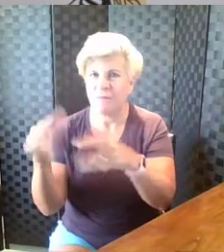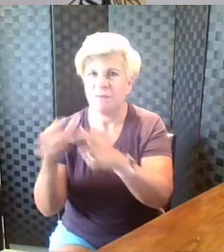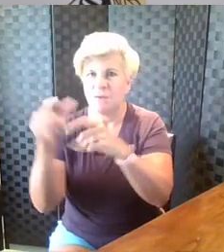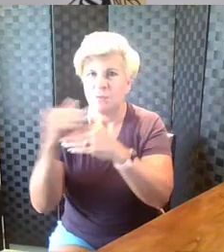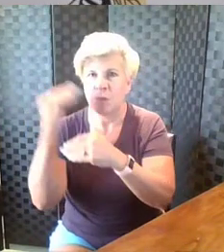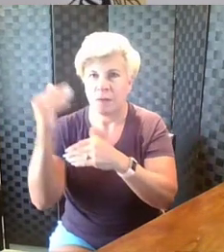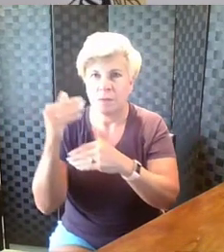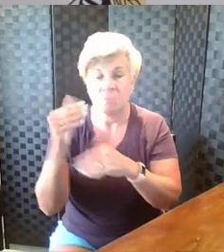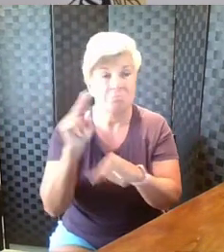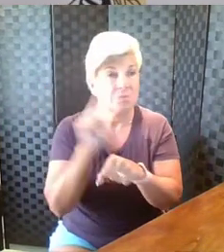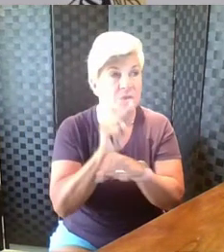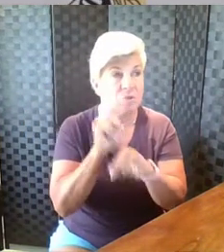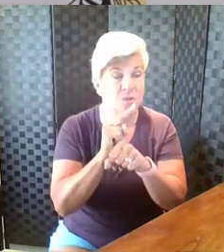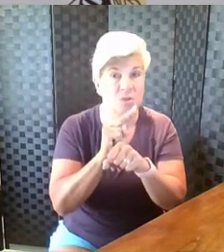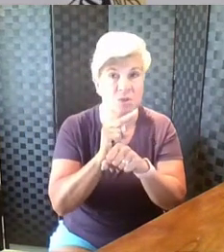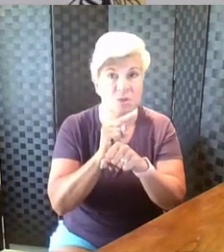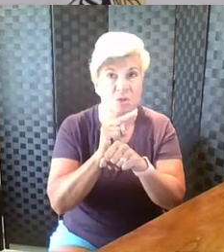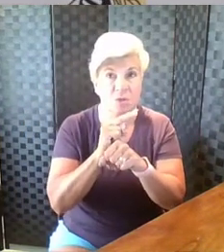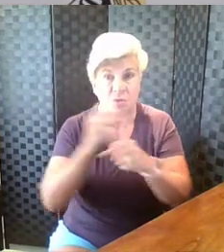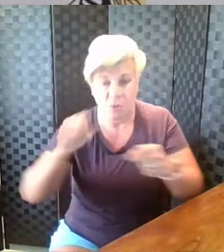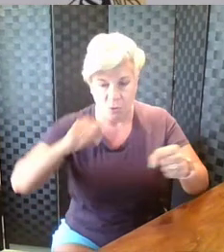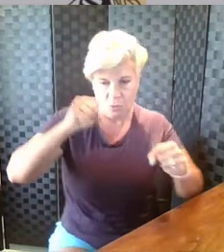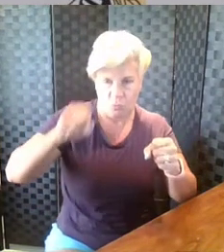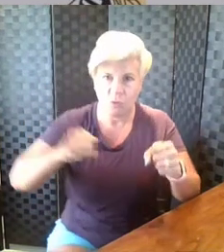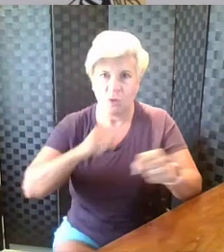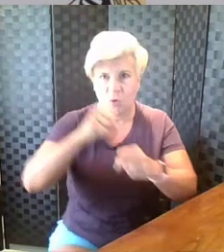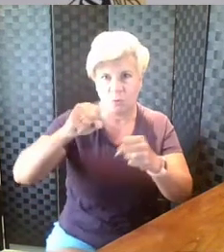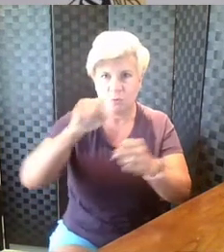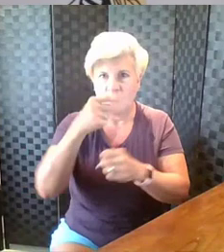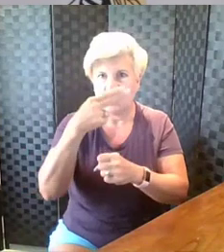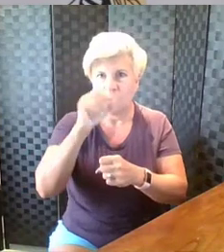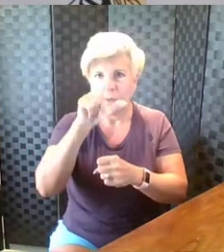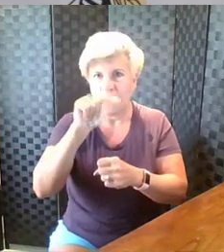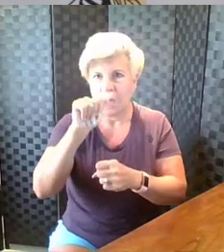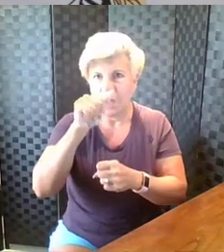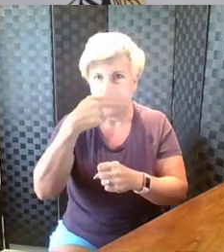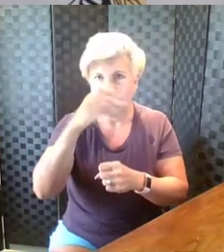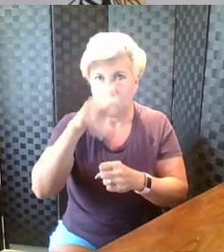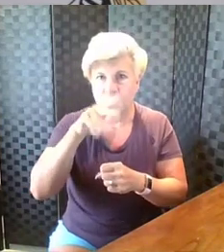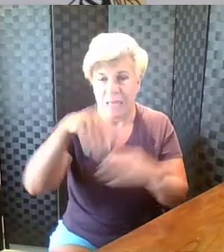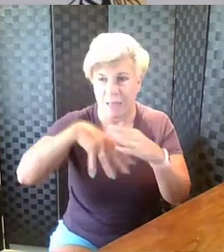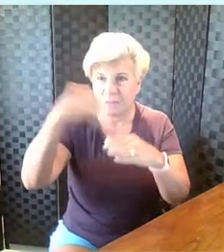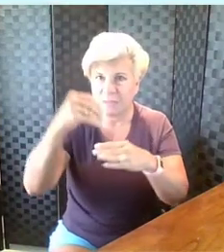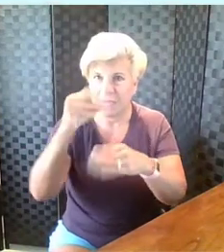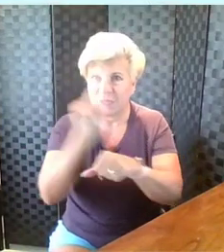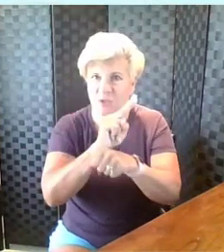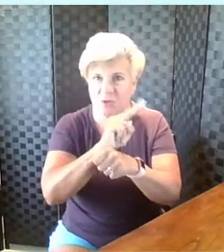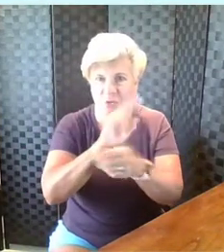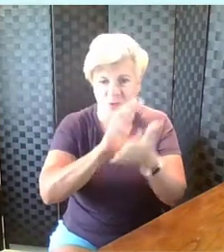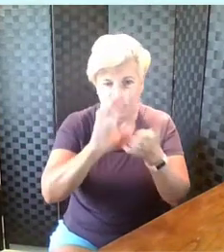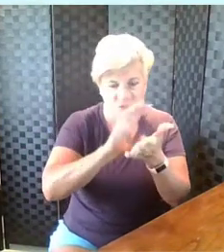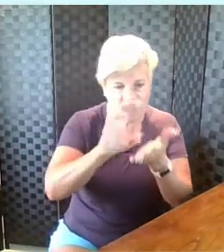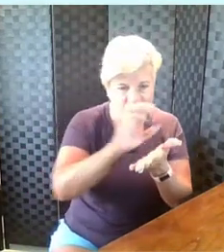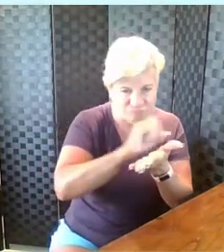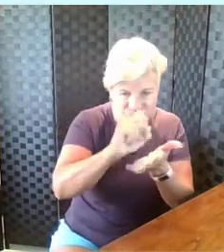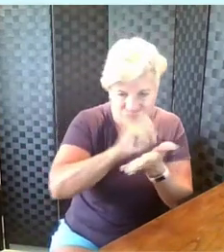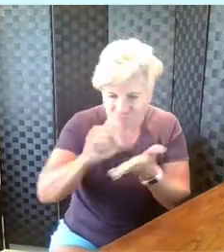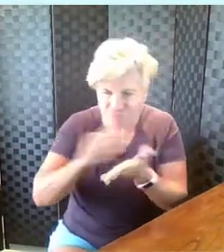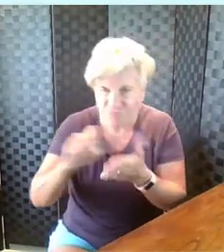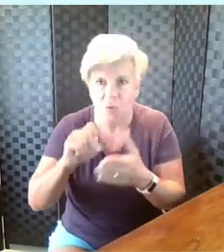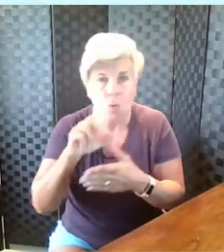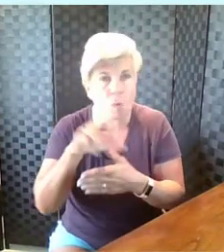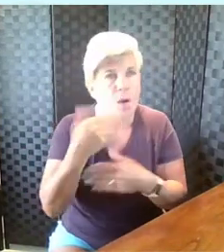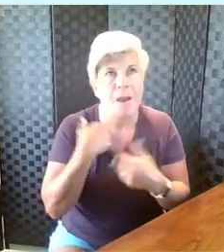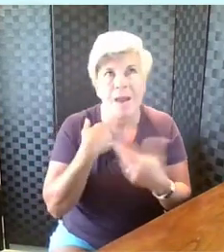your circles out of hula hoops. You could go outside onto the pavement and do chalk circles and draw objects. Or you